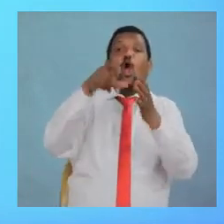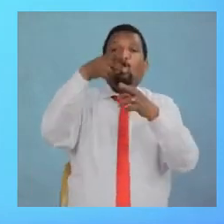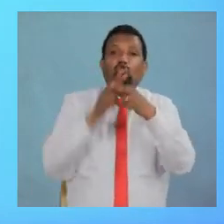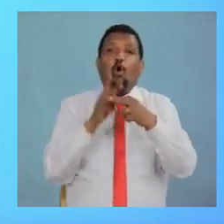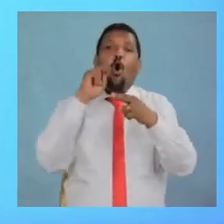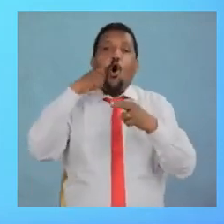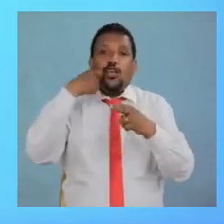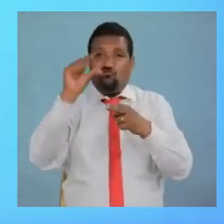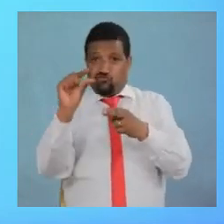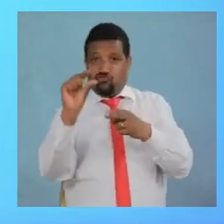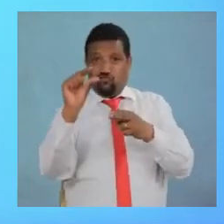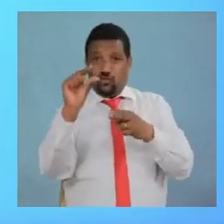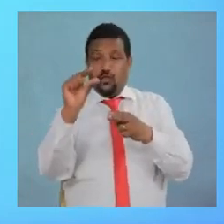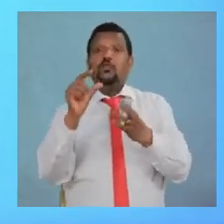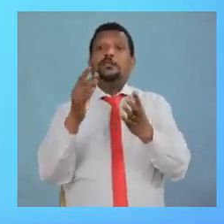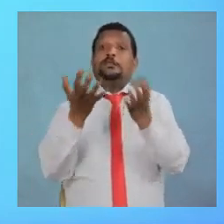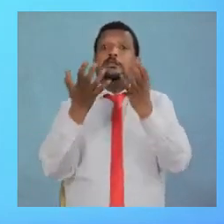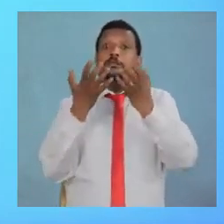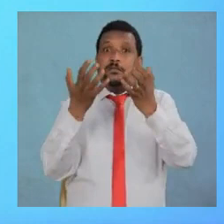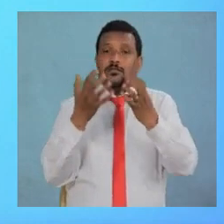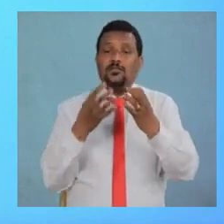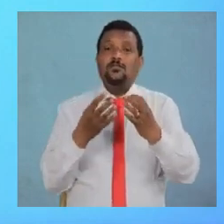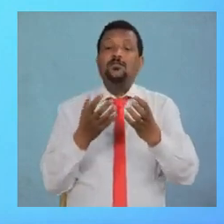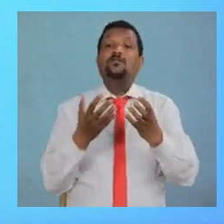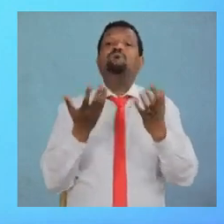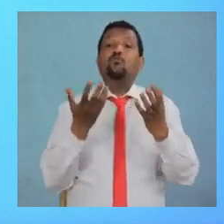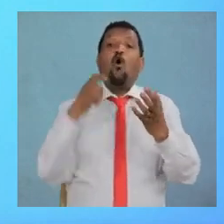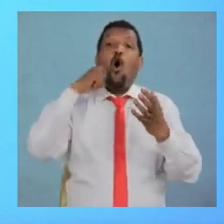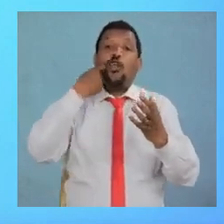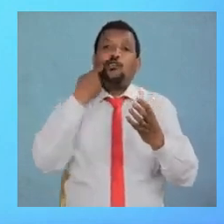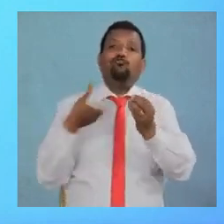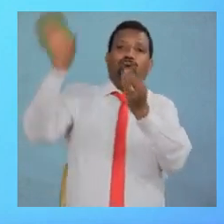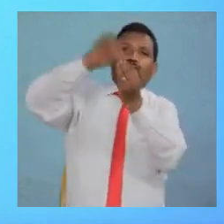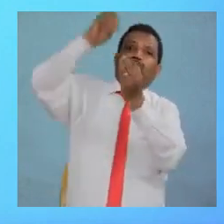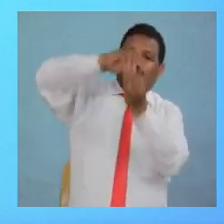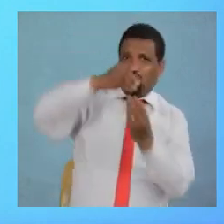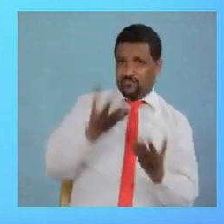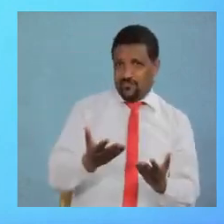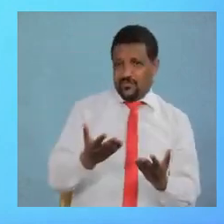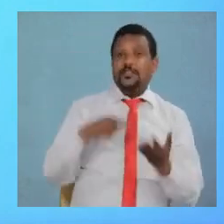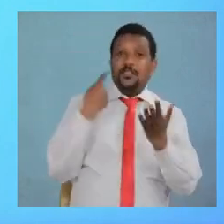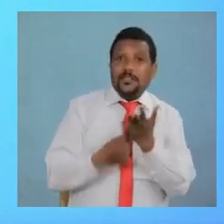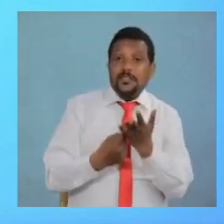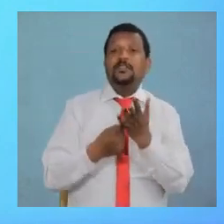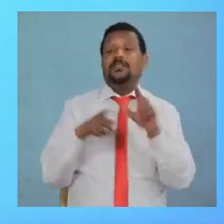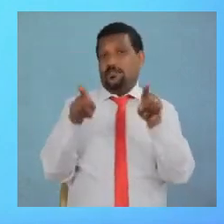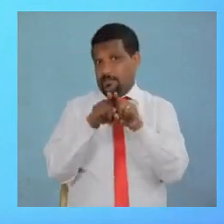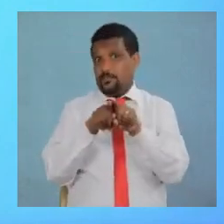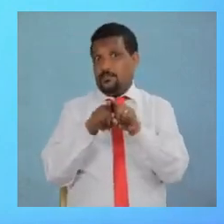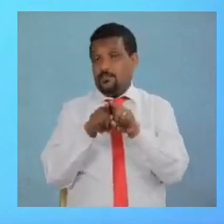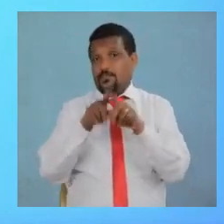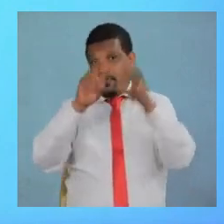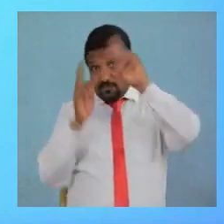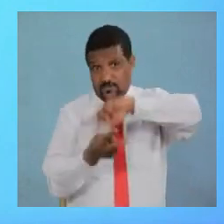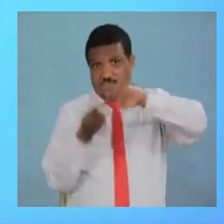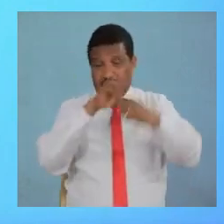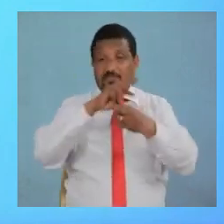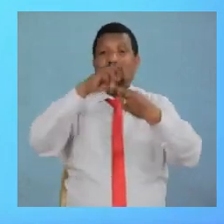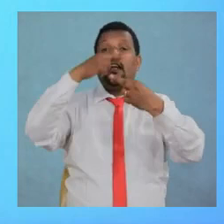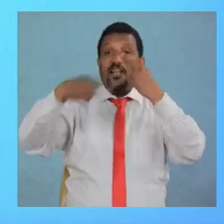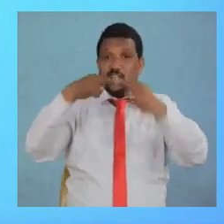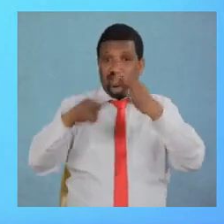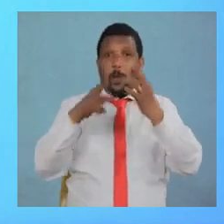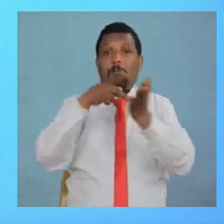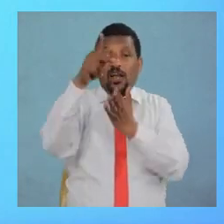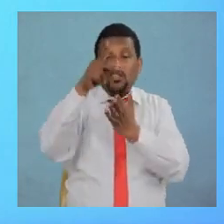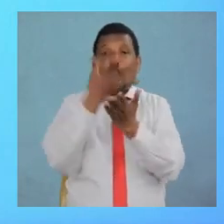of orange decreases, then the quantity demanded for orange will increase. So due to this inverse relationship between price